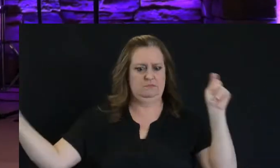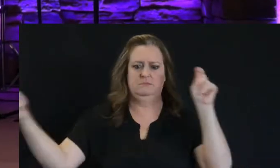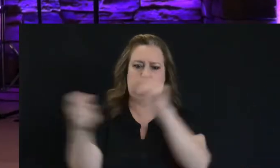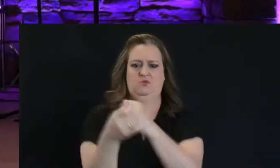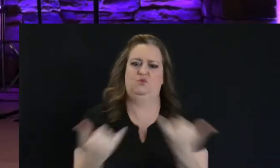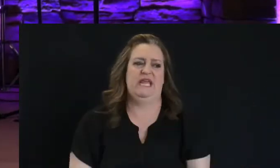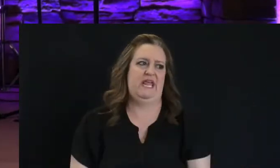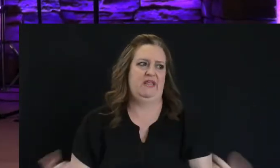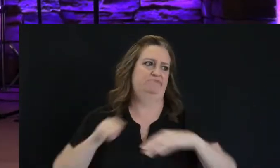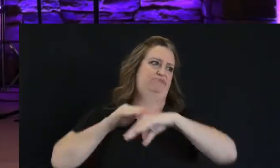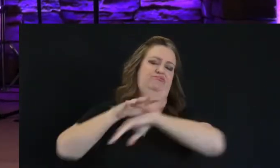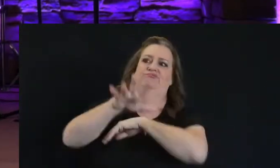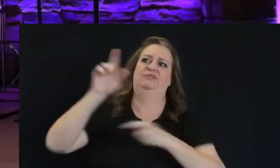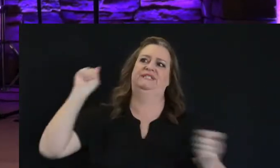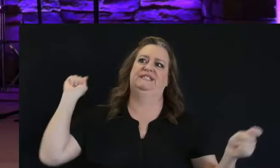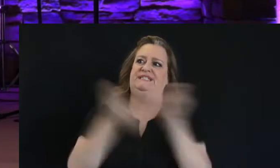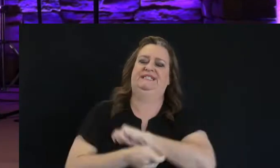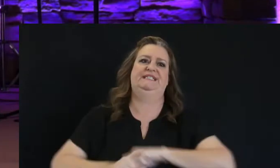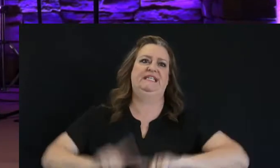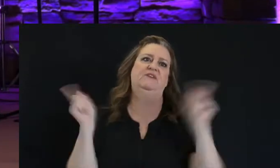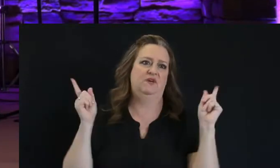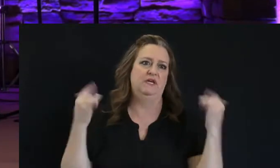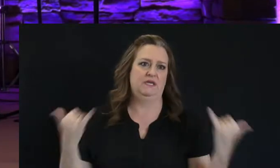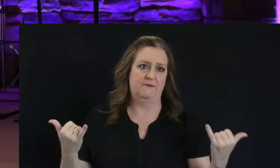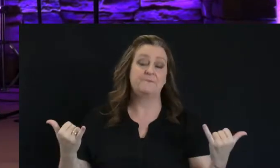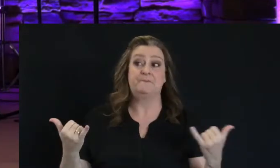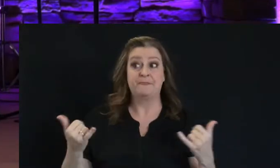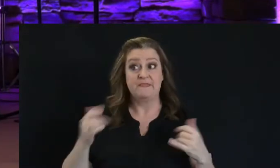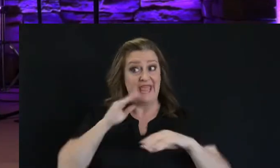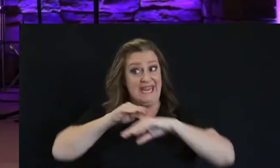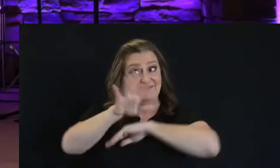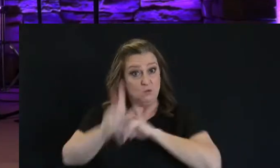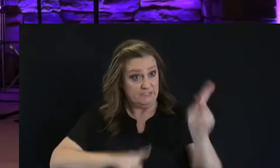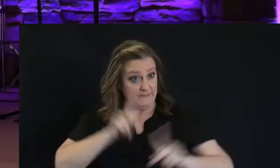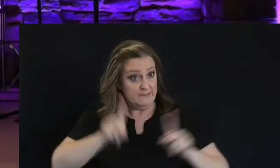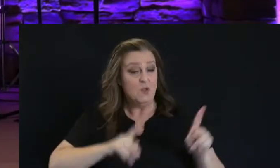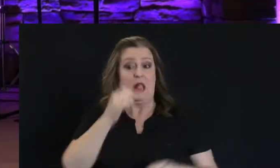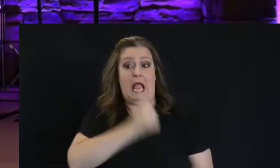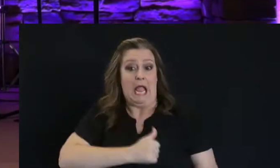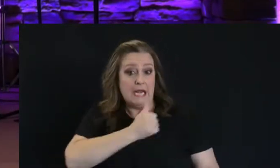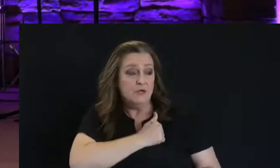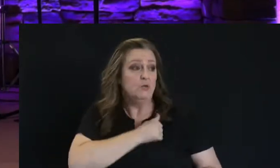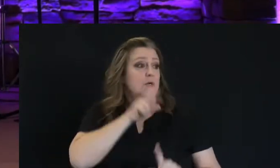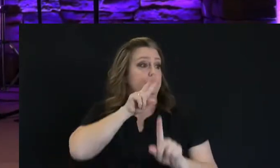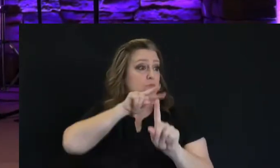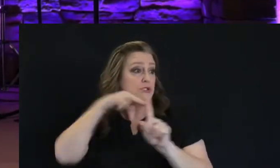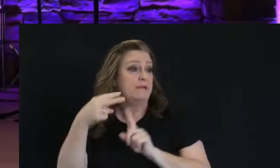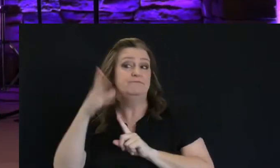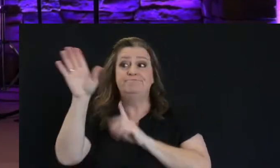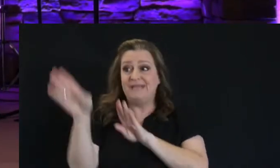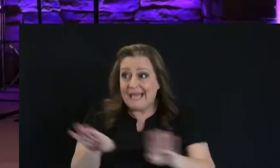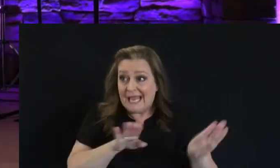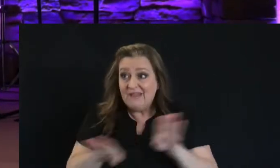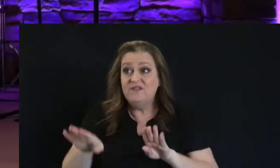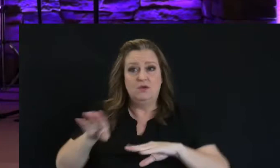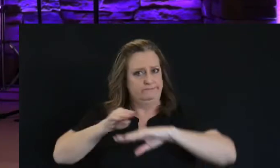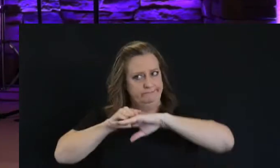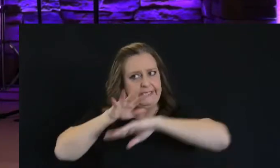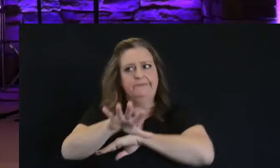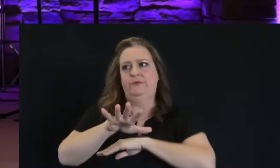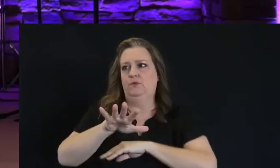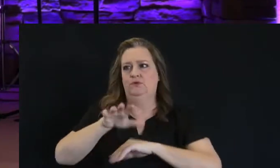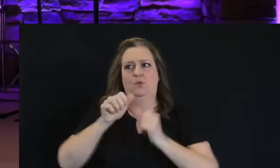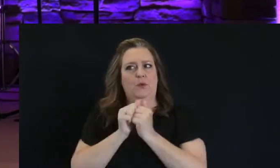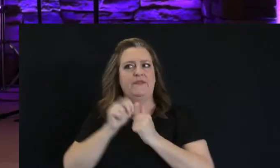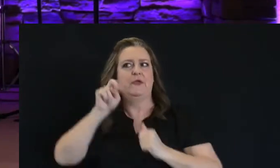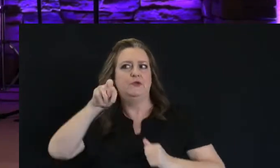media can greatly influence people on a very real and practical level. People's attitudes, their perceptions, their behaviors can be influenced